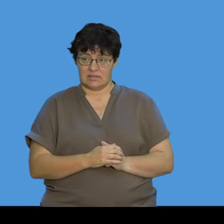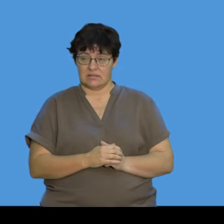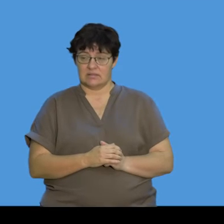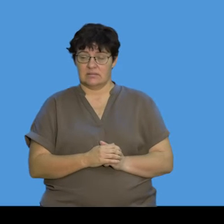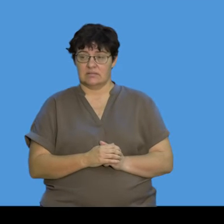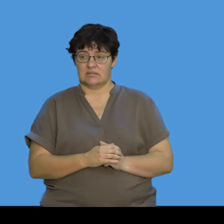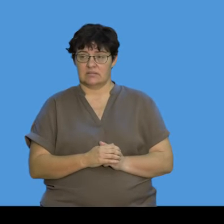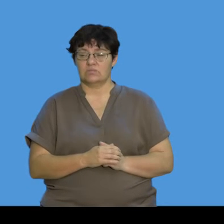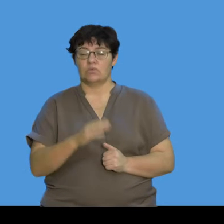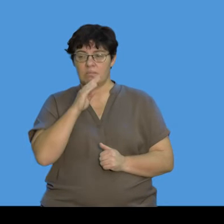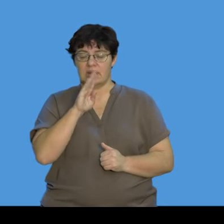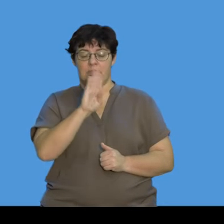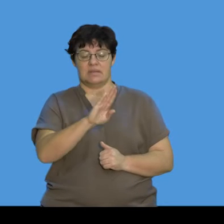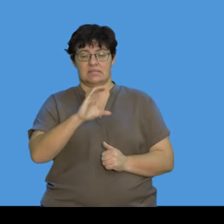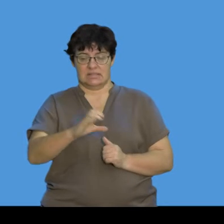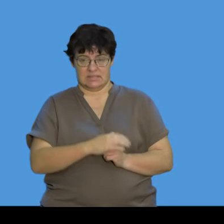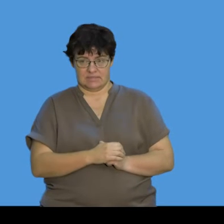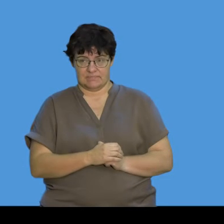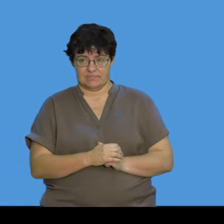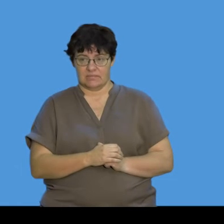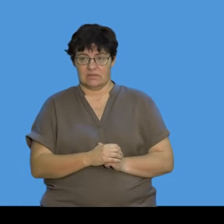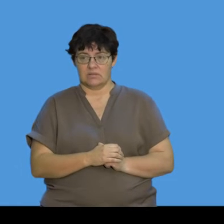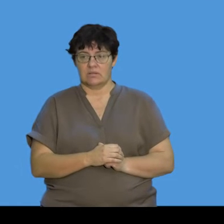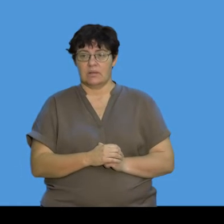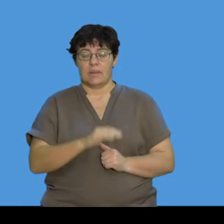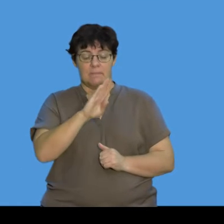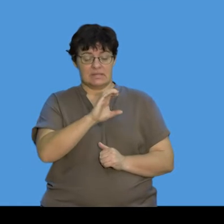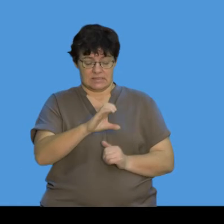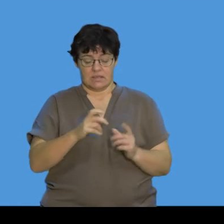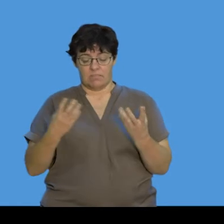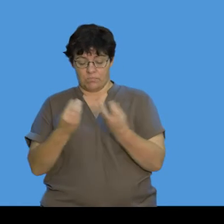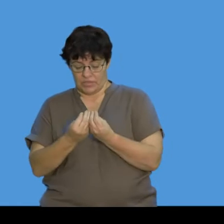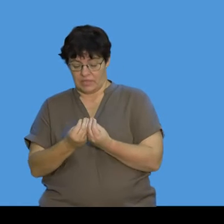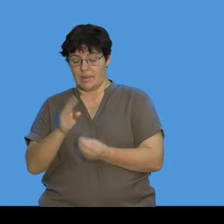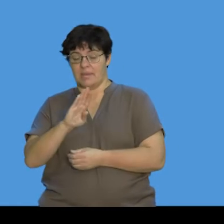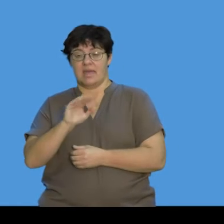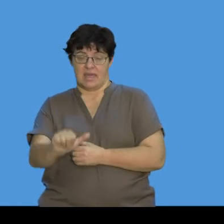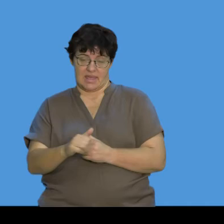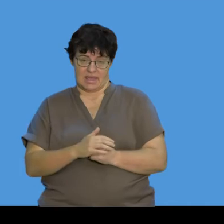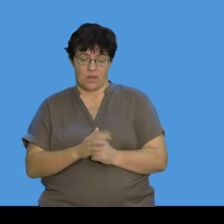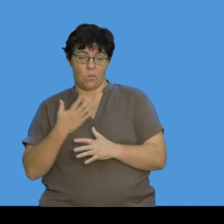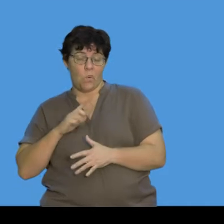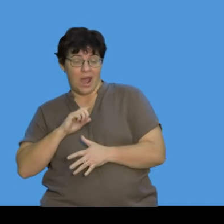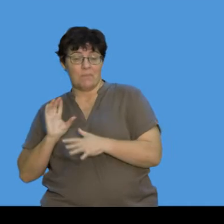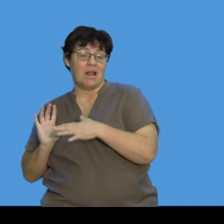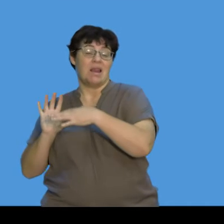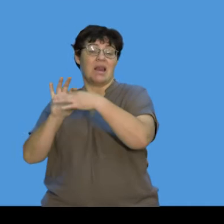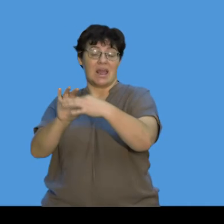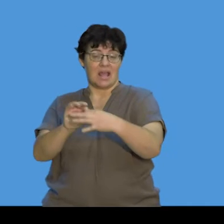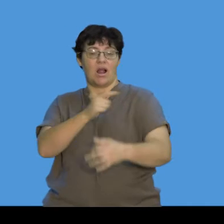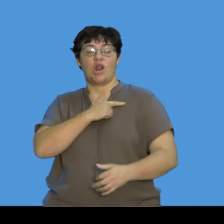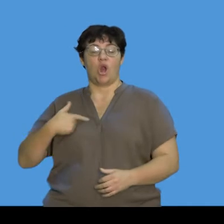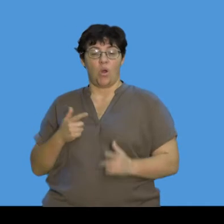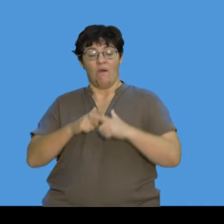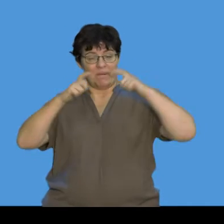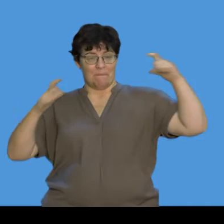the hypotenuse side of BEC will be BC. So BC must go with BA. Because I want to link it with